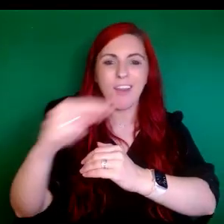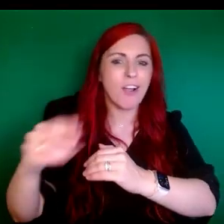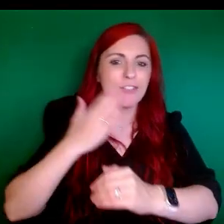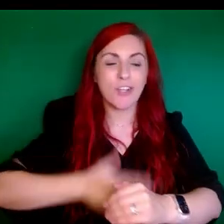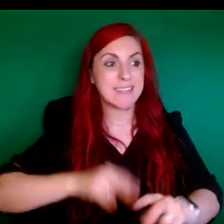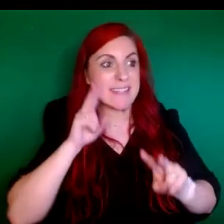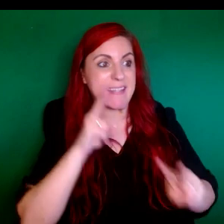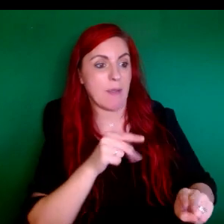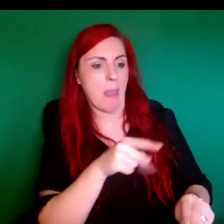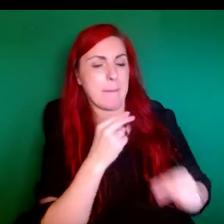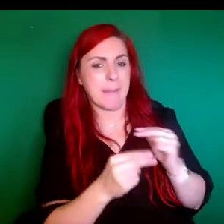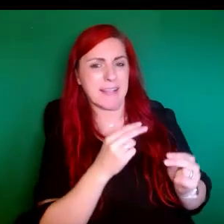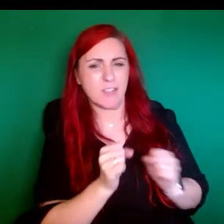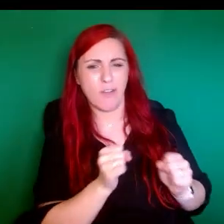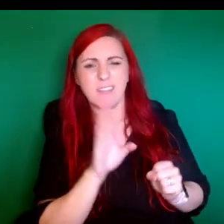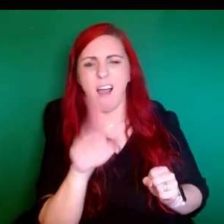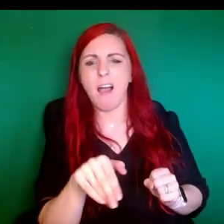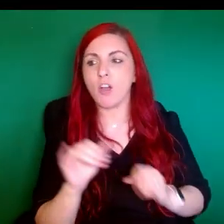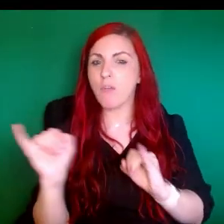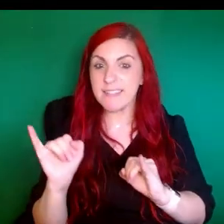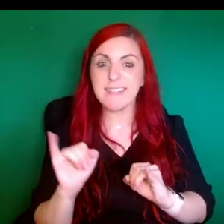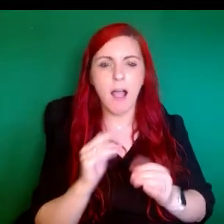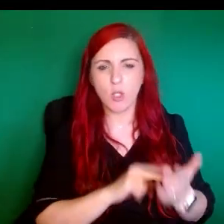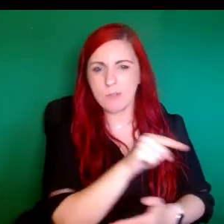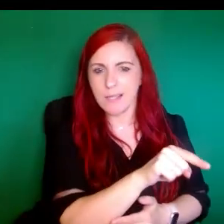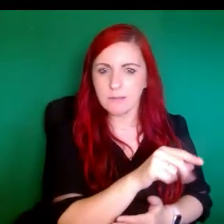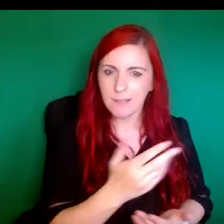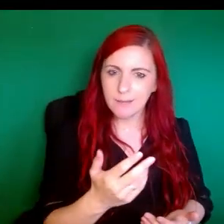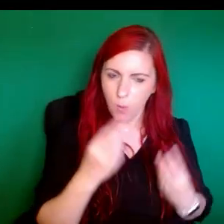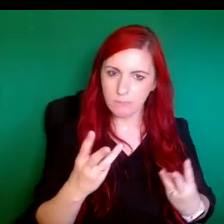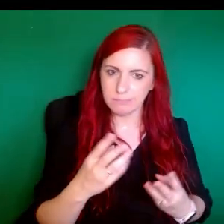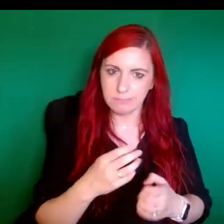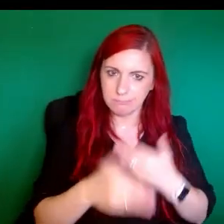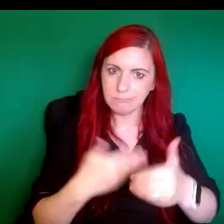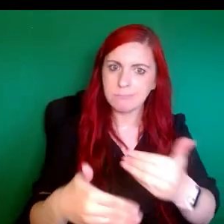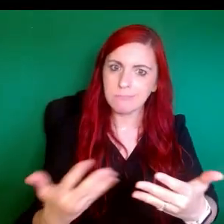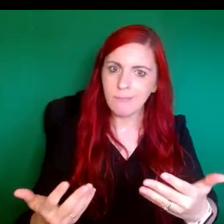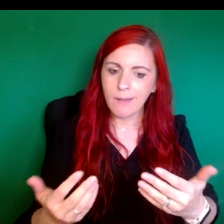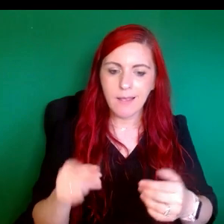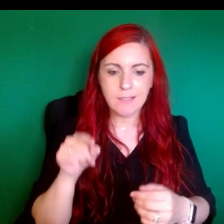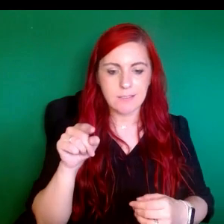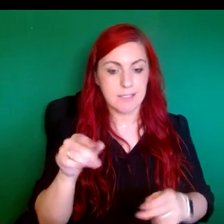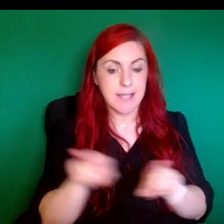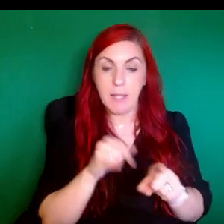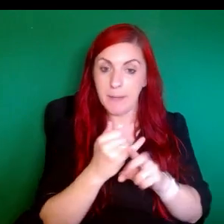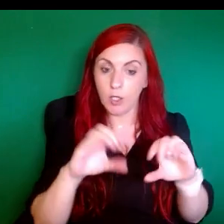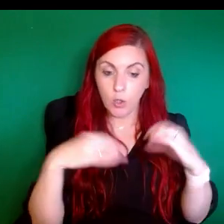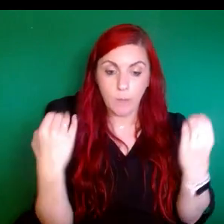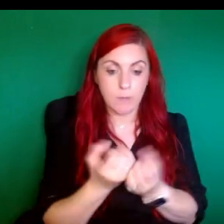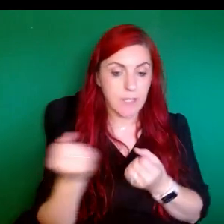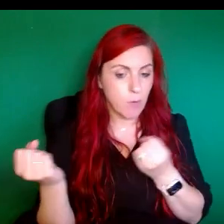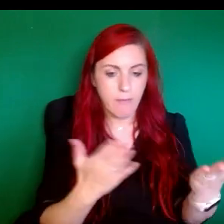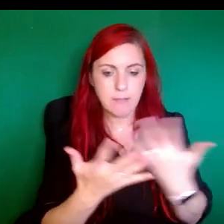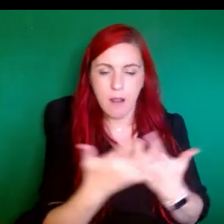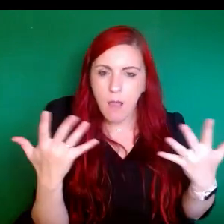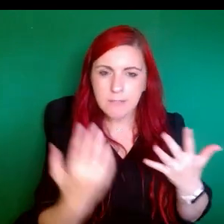crisis. And also in our community work, we provide, like I said already, we provide a lot of opportunities for people to